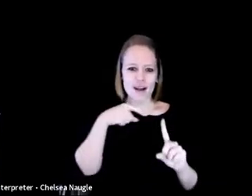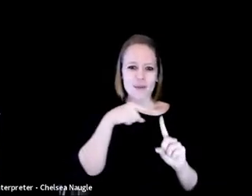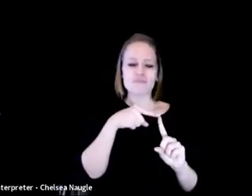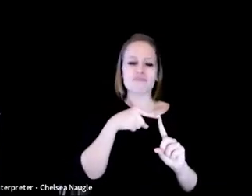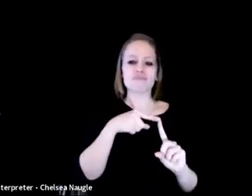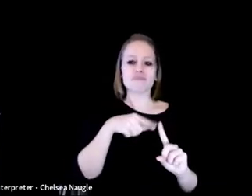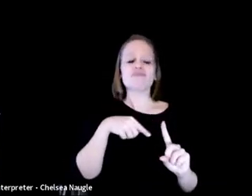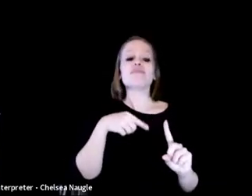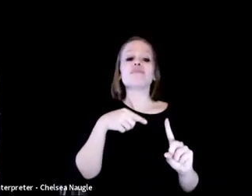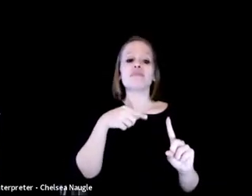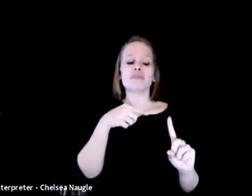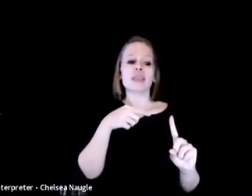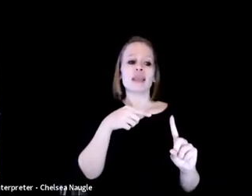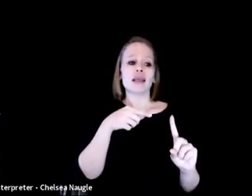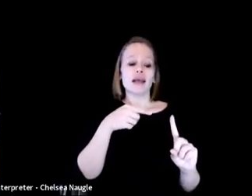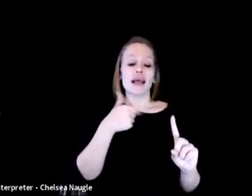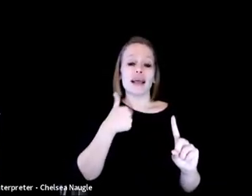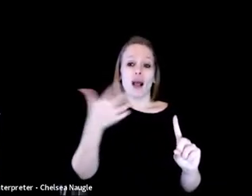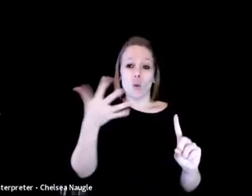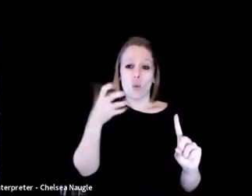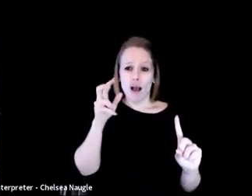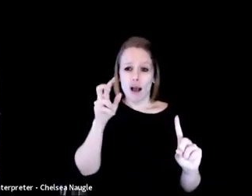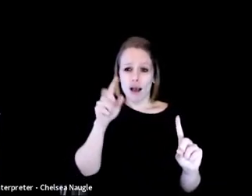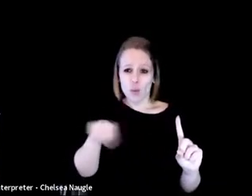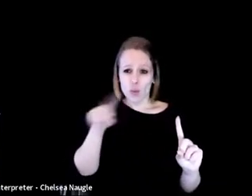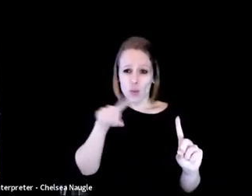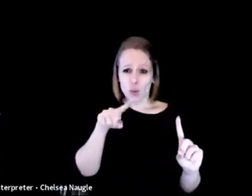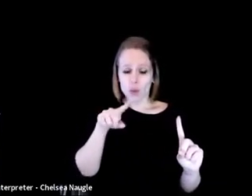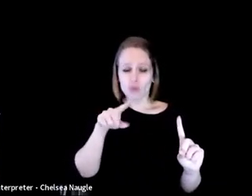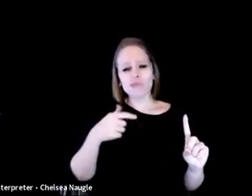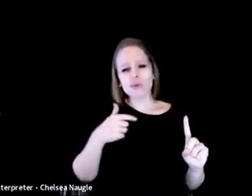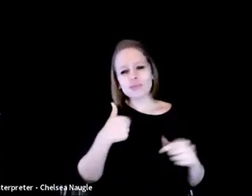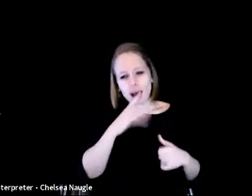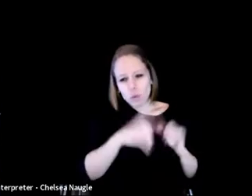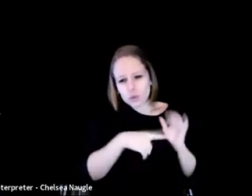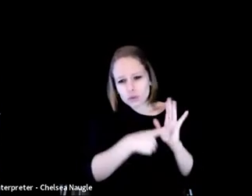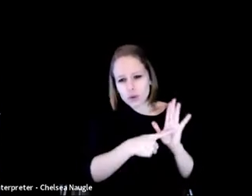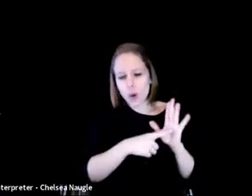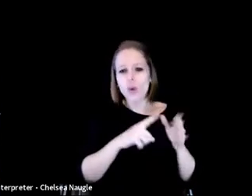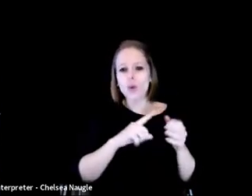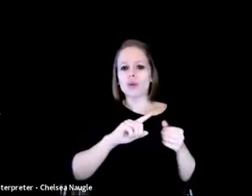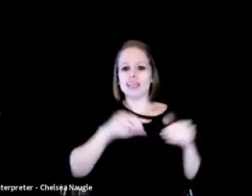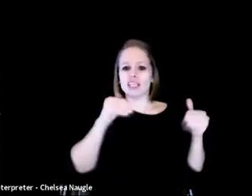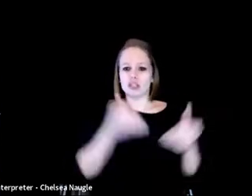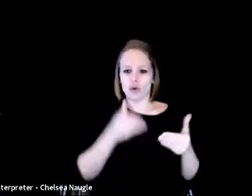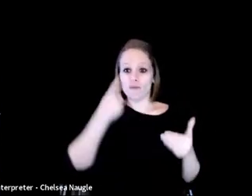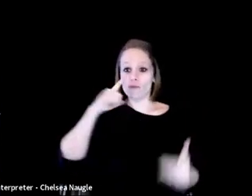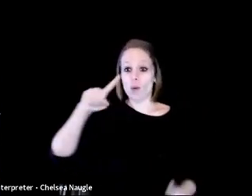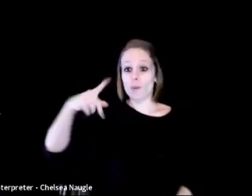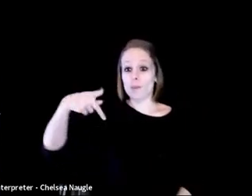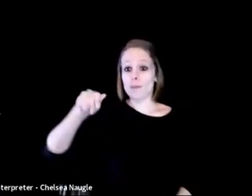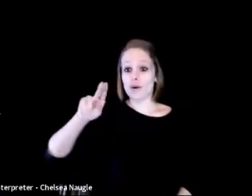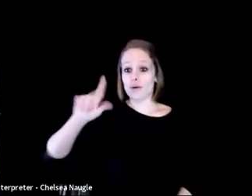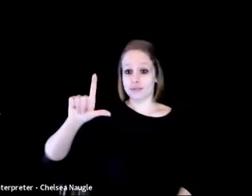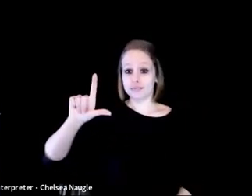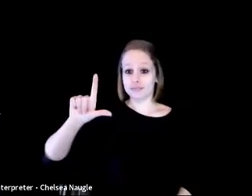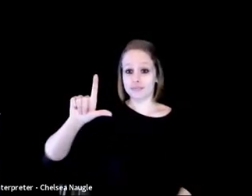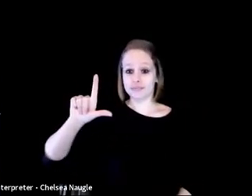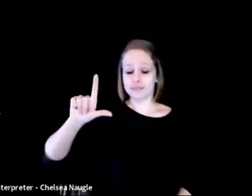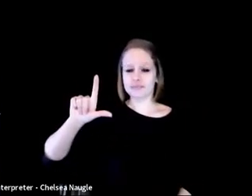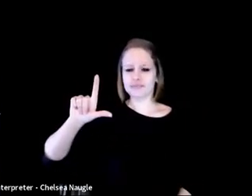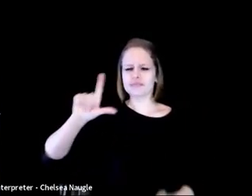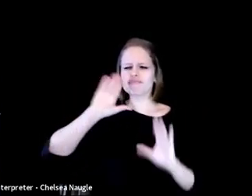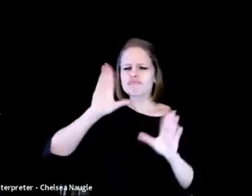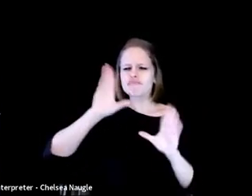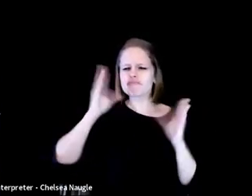I'd like you to look at, we're going to just watch the first introduction of Paul. And what I want you to pay